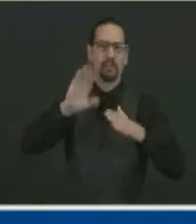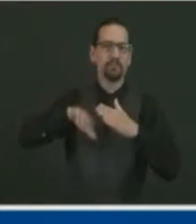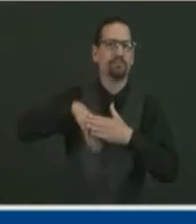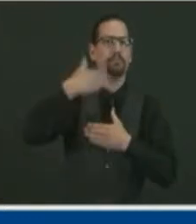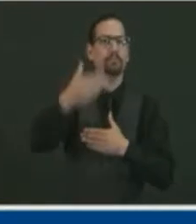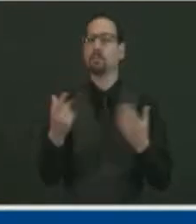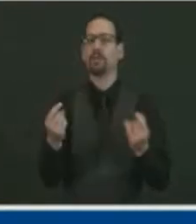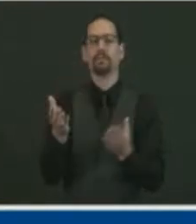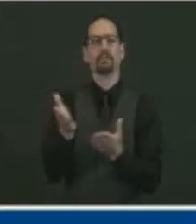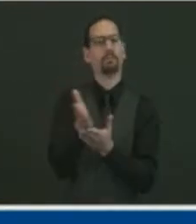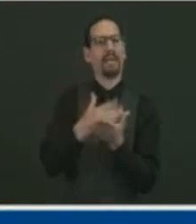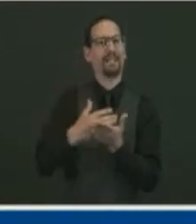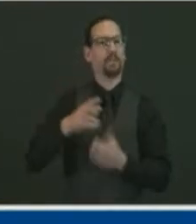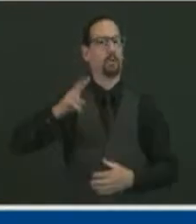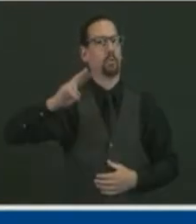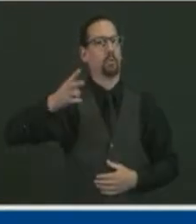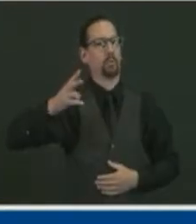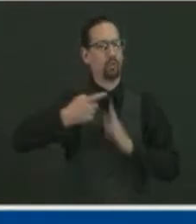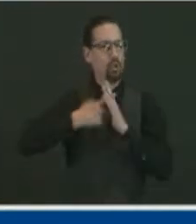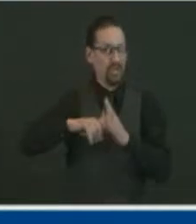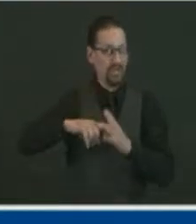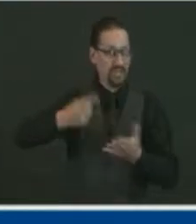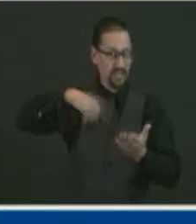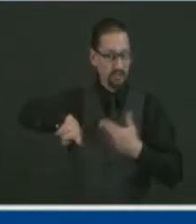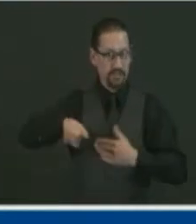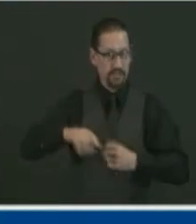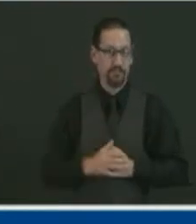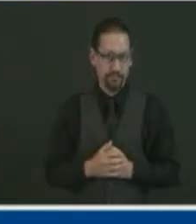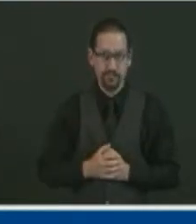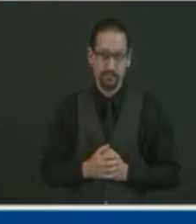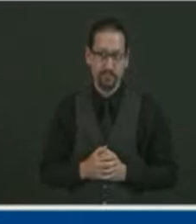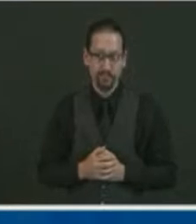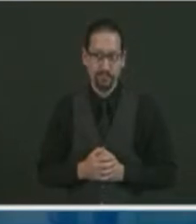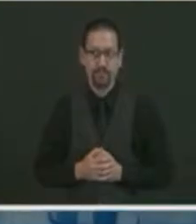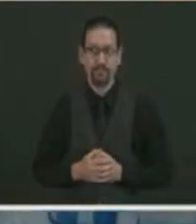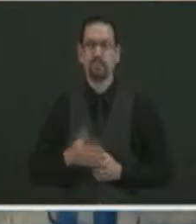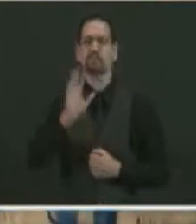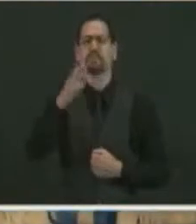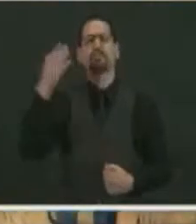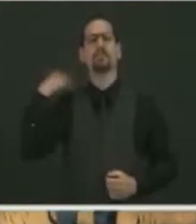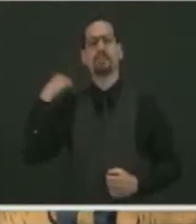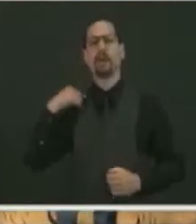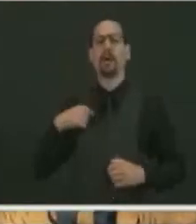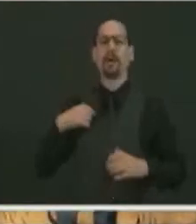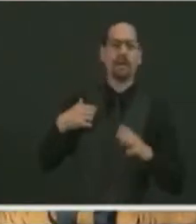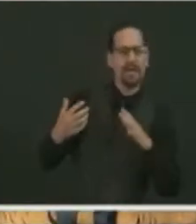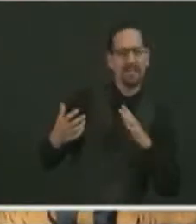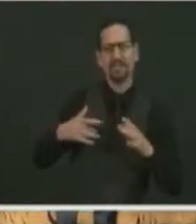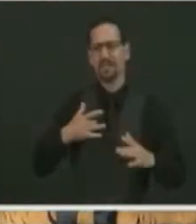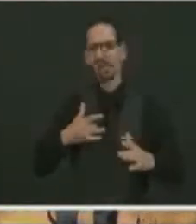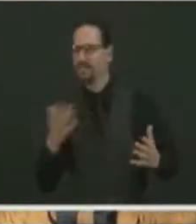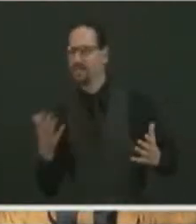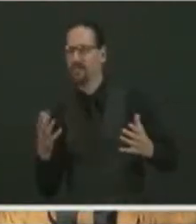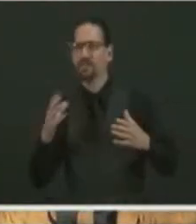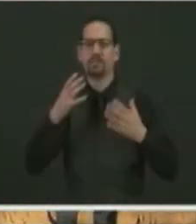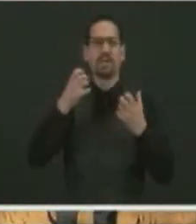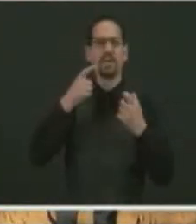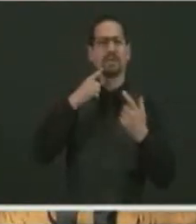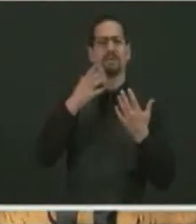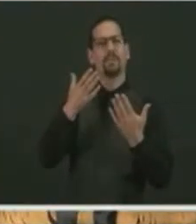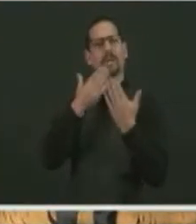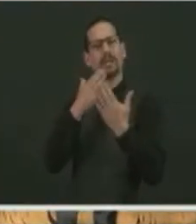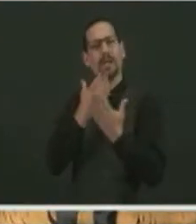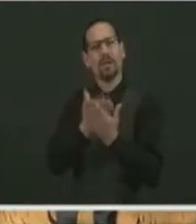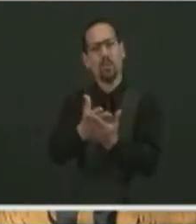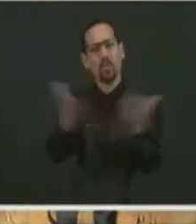I also want to let you know, as I have done from the beginning, thank you for all of your hard work. And we have together, I've made some